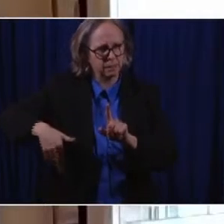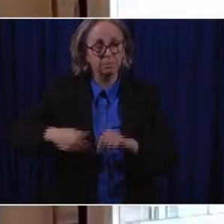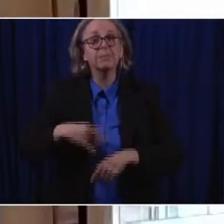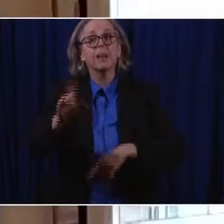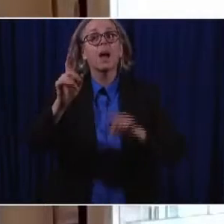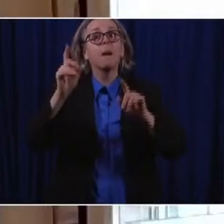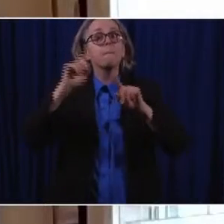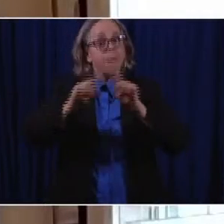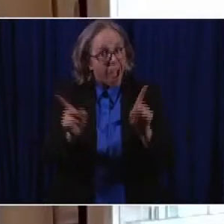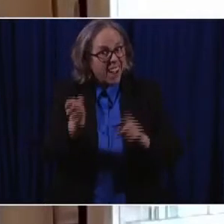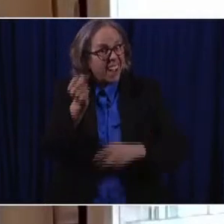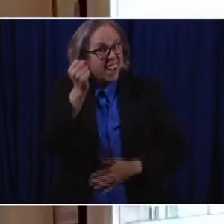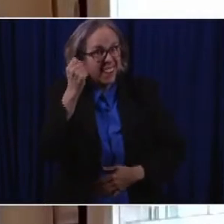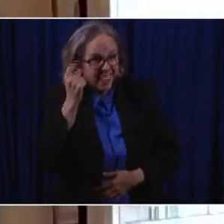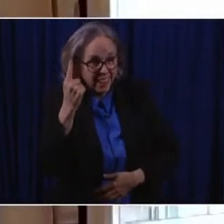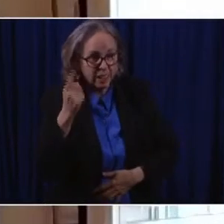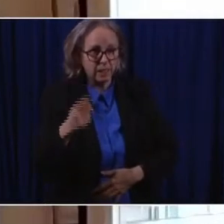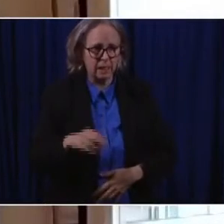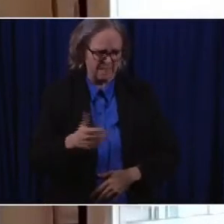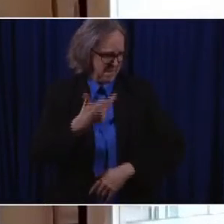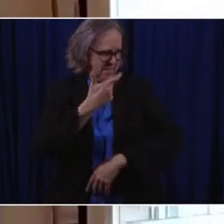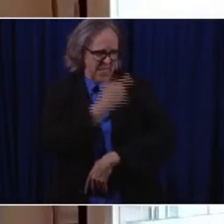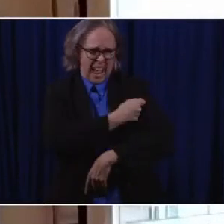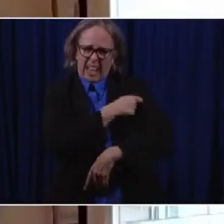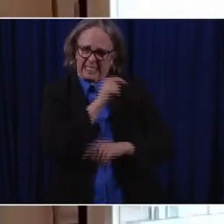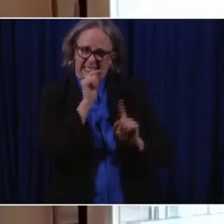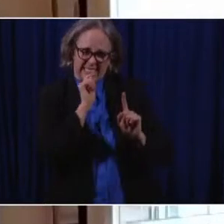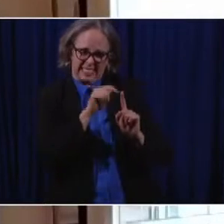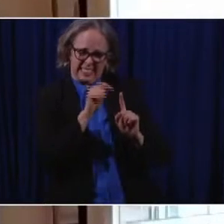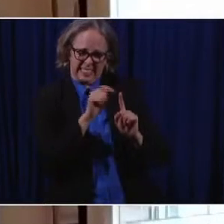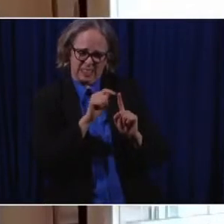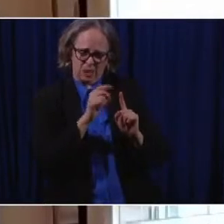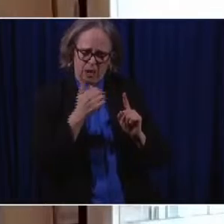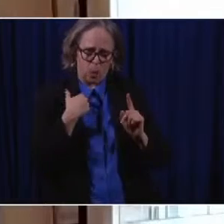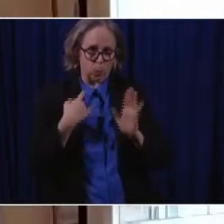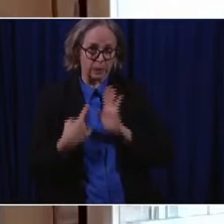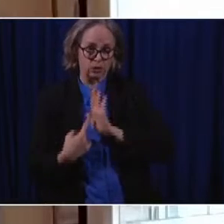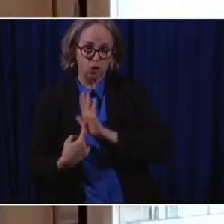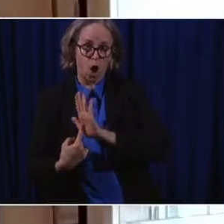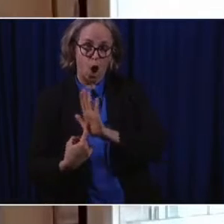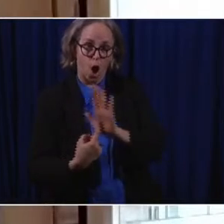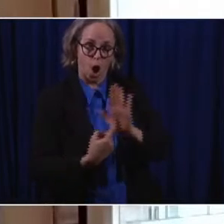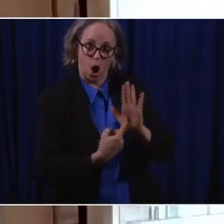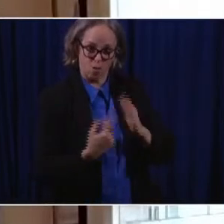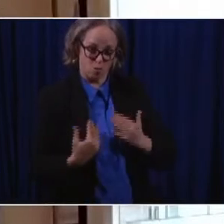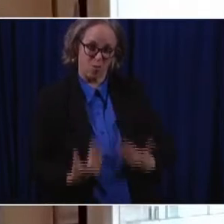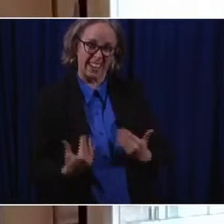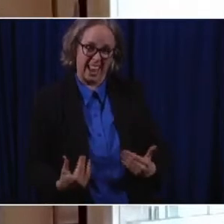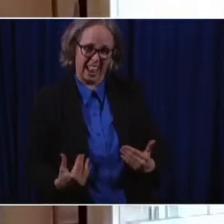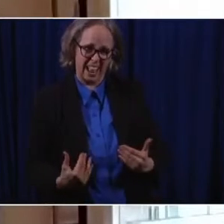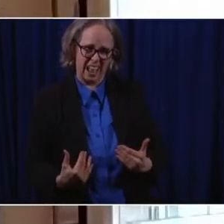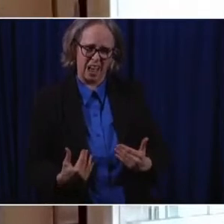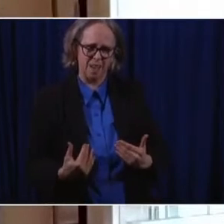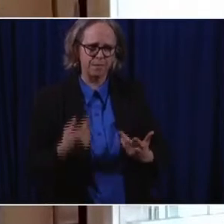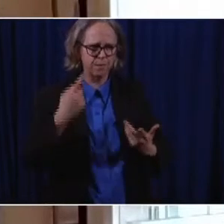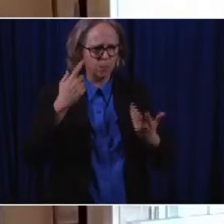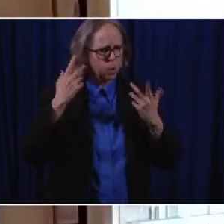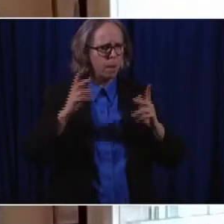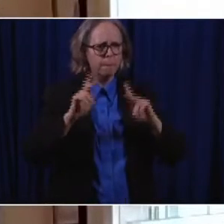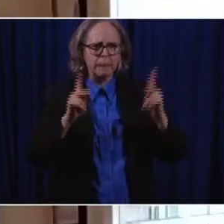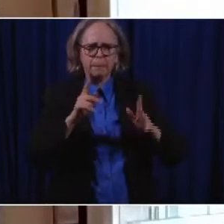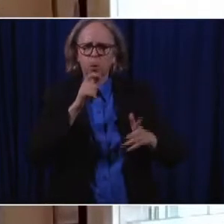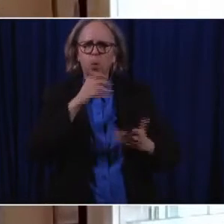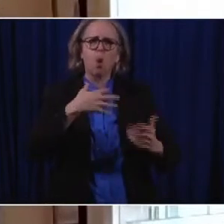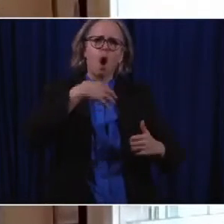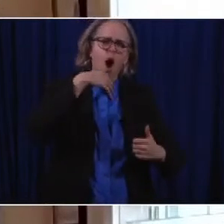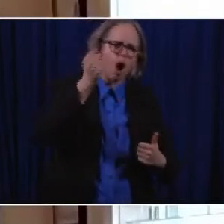to be safe in populations that are old, populations that are young, populations